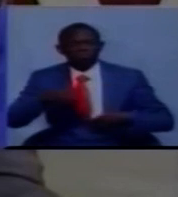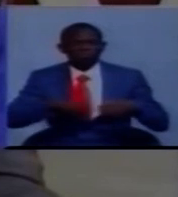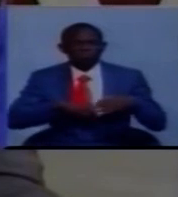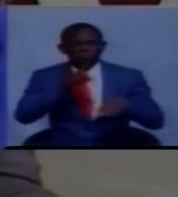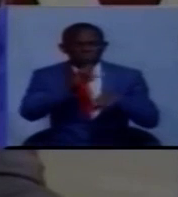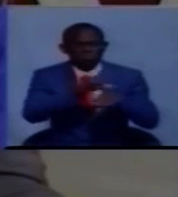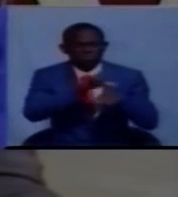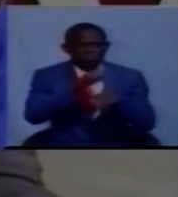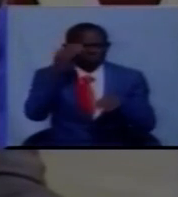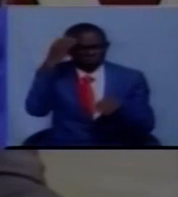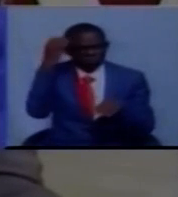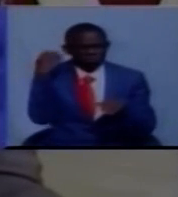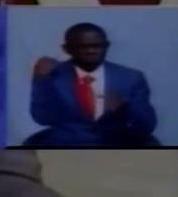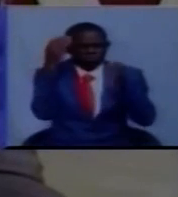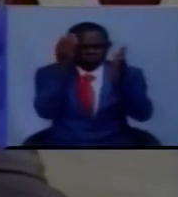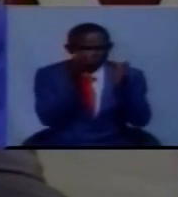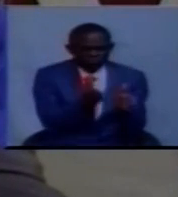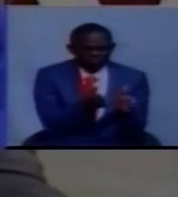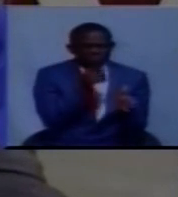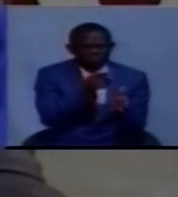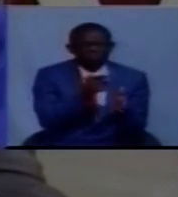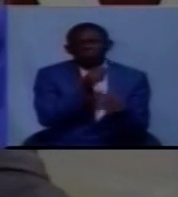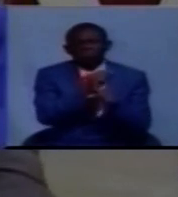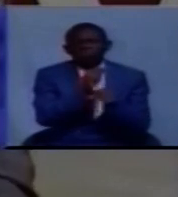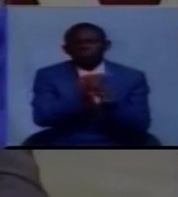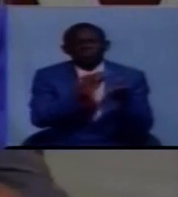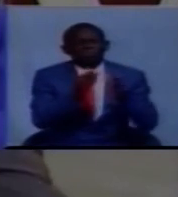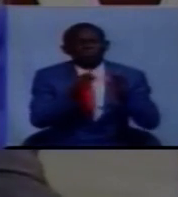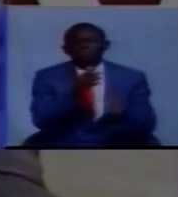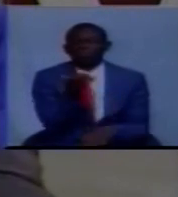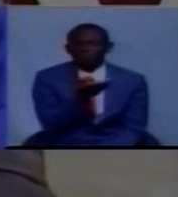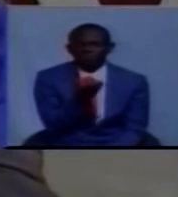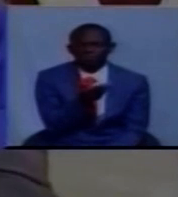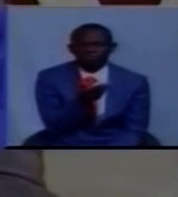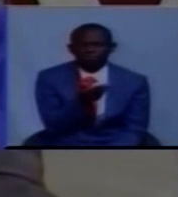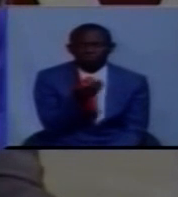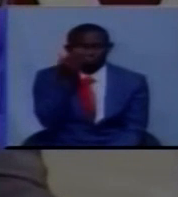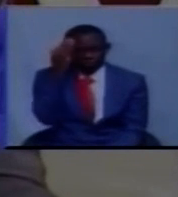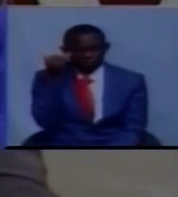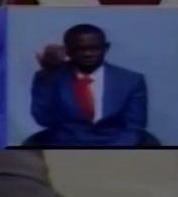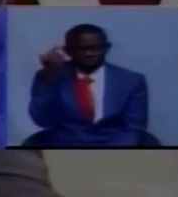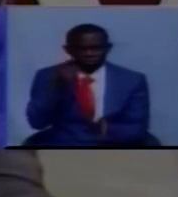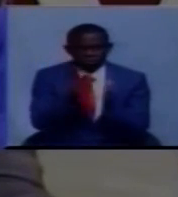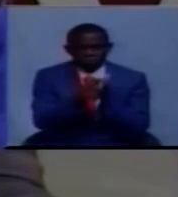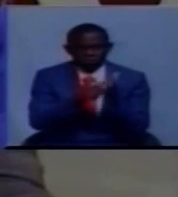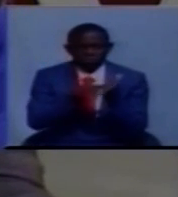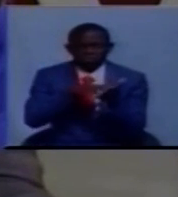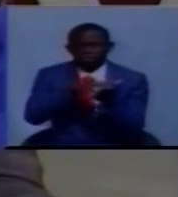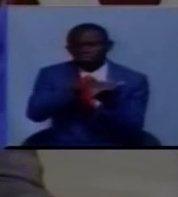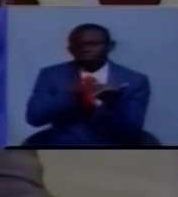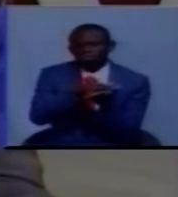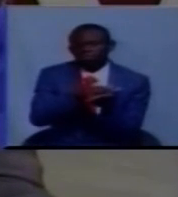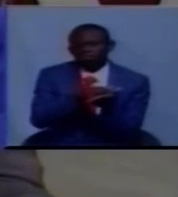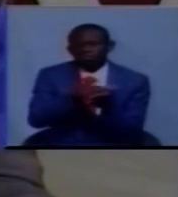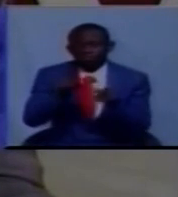law. They take the case of, even myself in some cases, I was accused of being compromised. I'm being accused